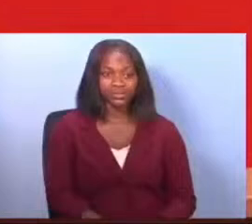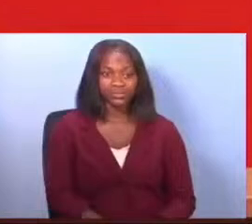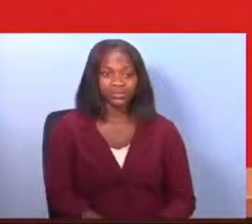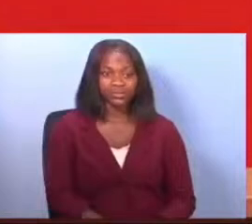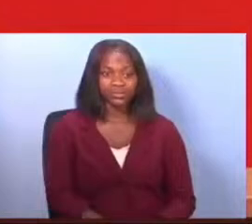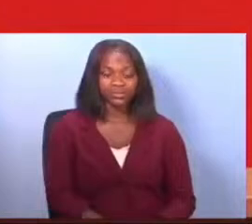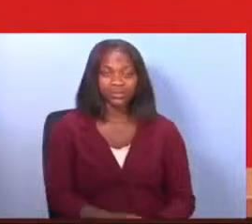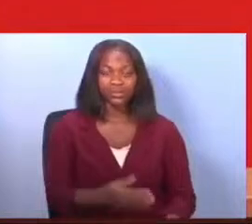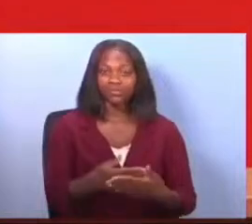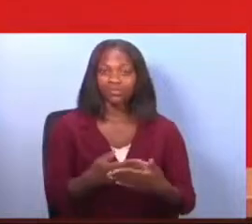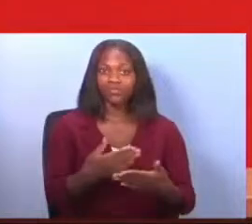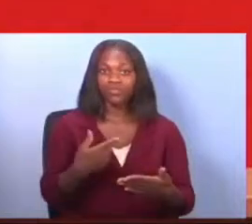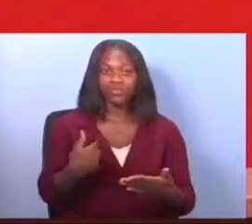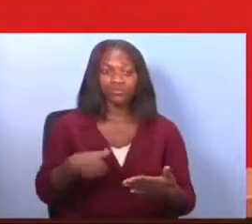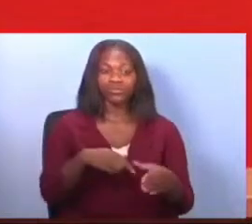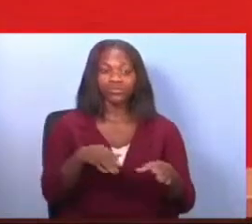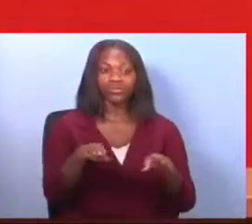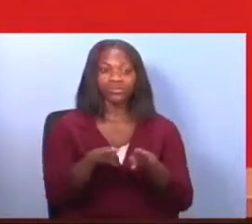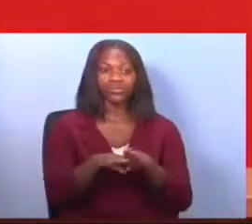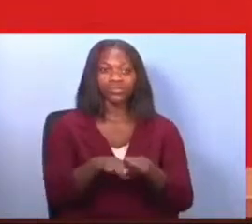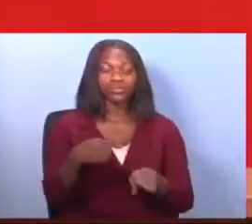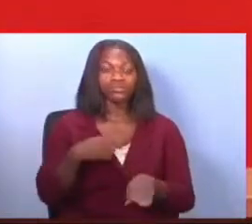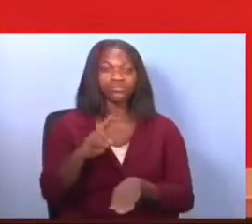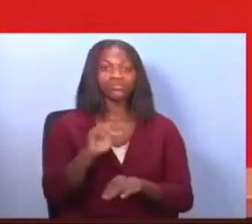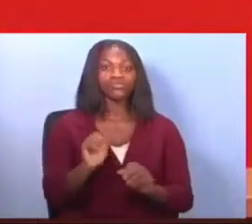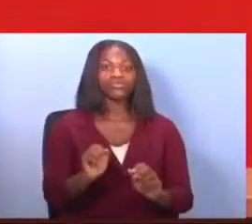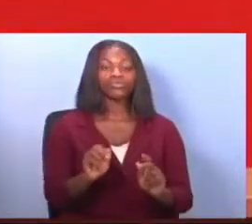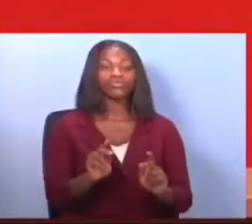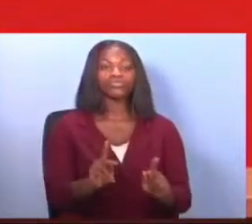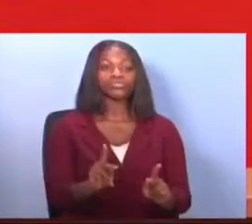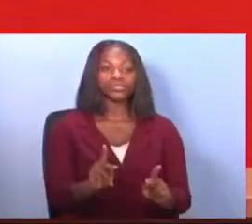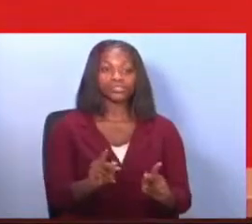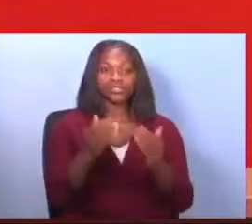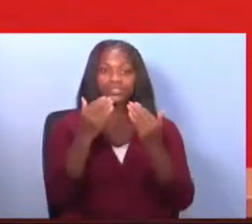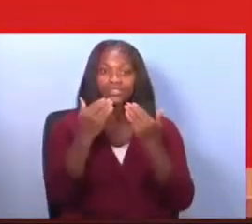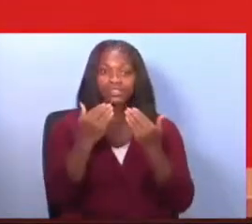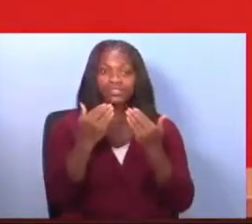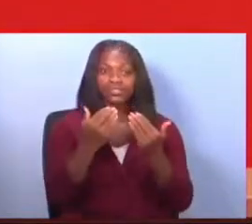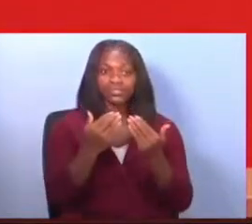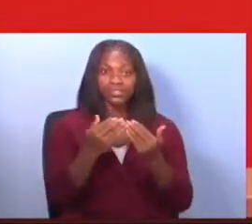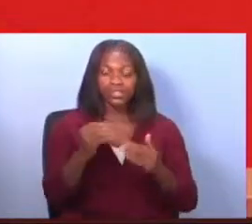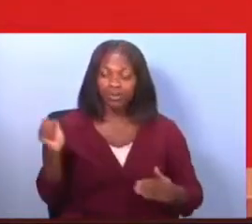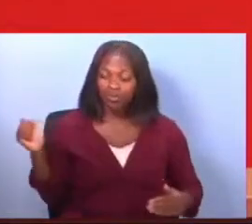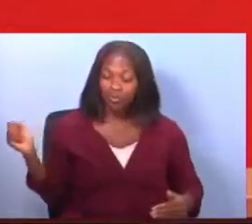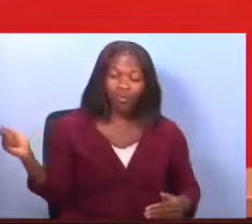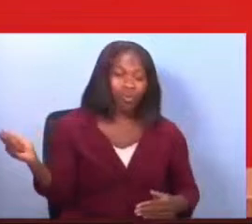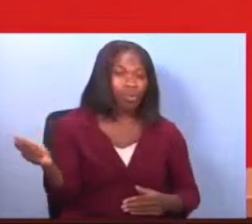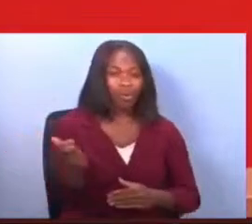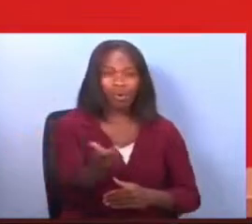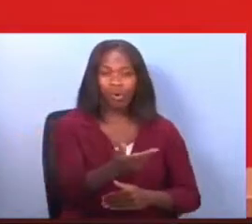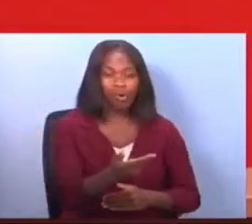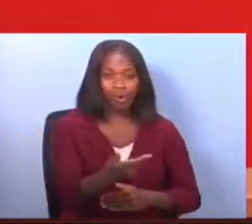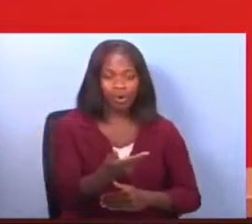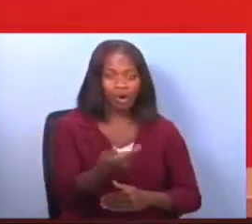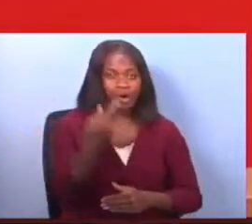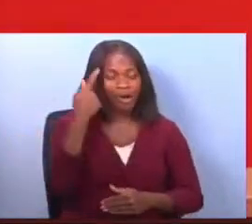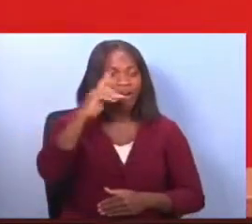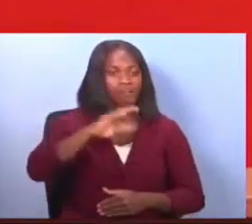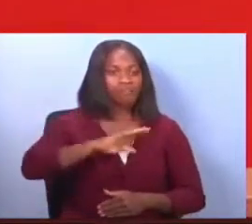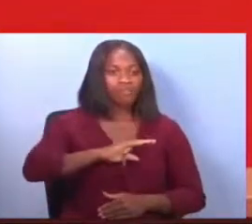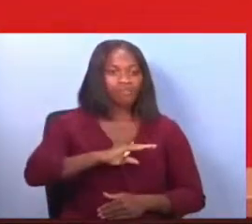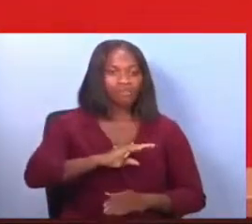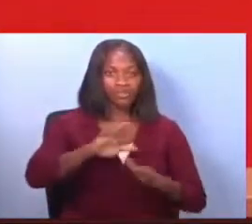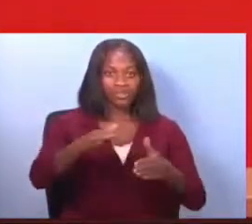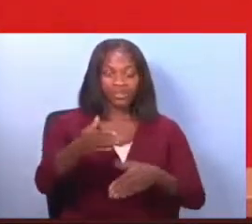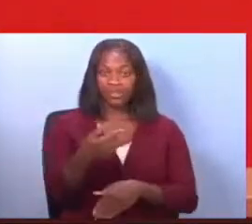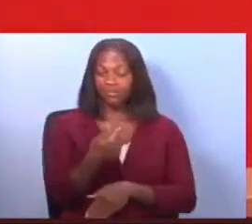before adjourning, let me use the opportunity to thank the entire House for the confidence reposed